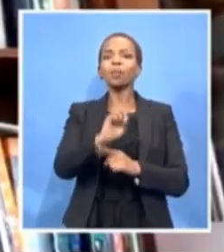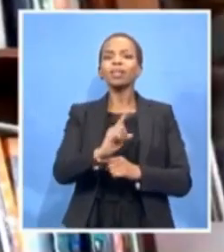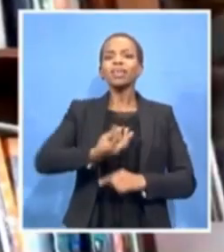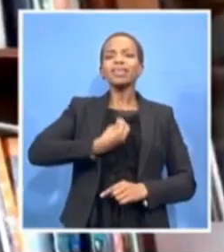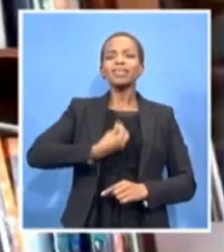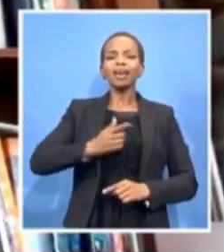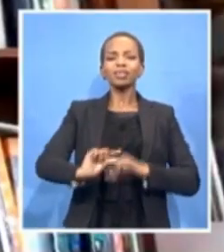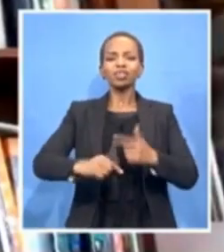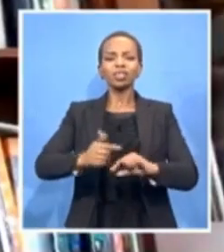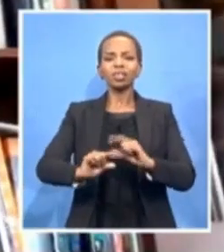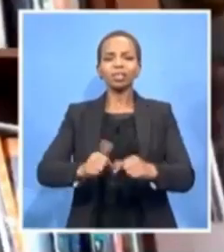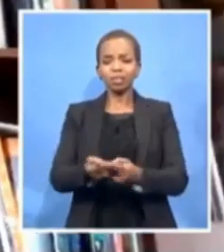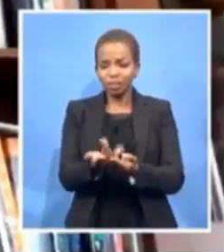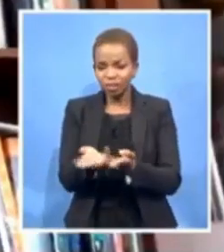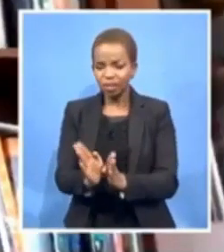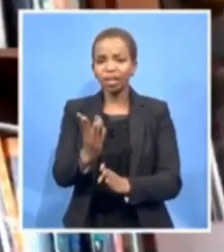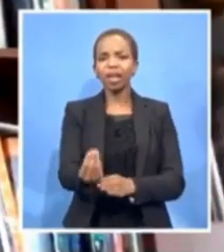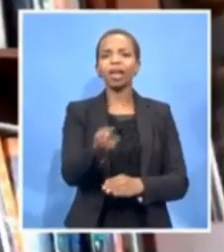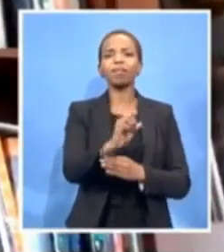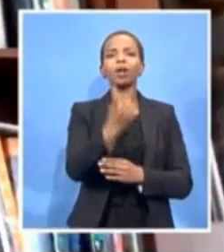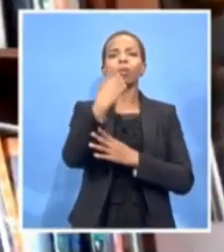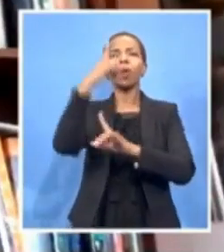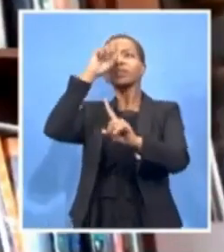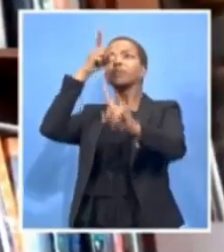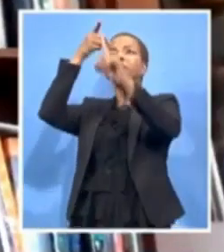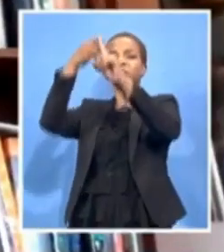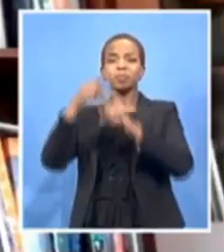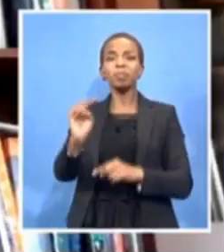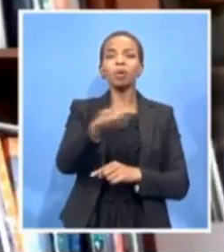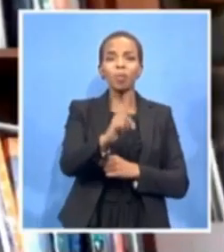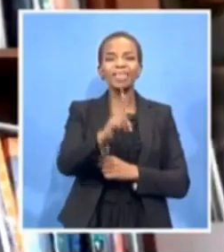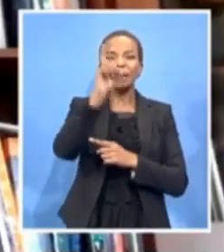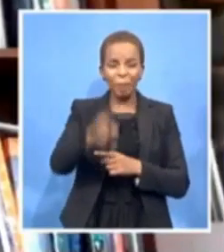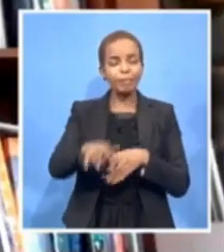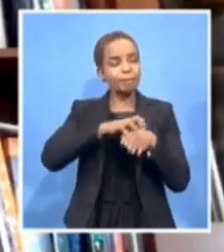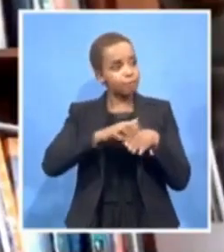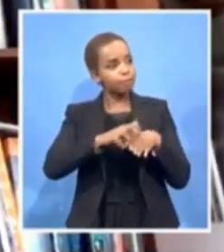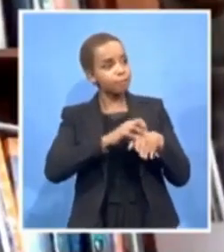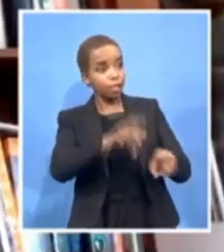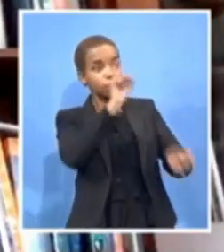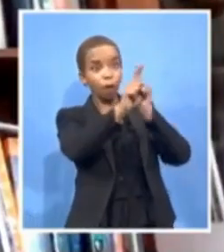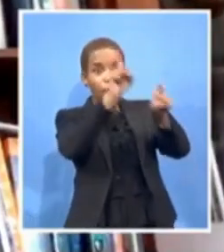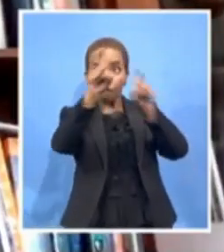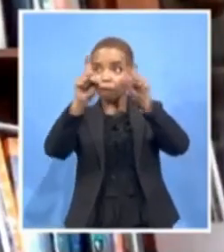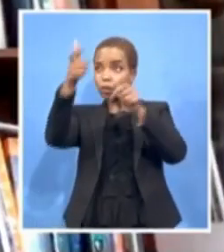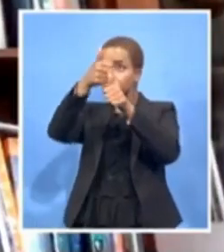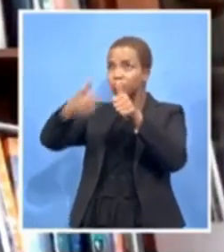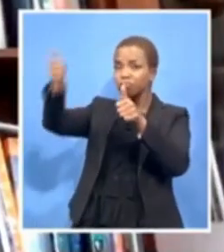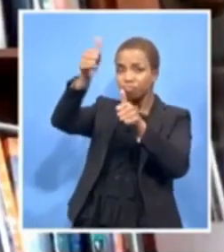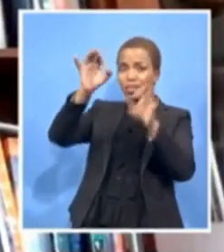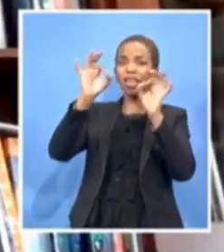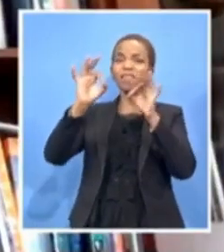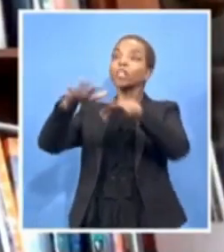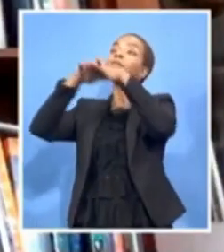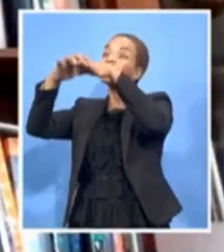claim to fame, that they must irritate those who are in power so effectively and in such an organized manner